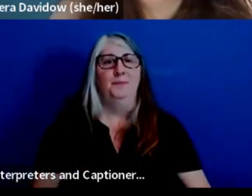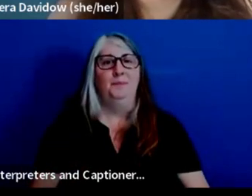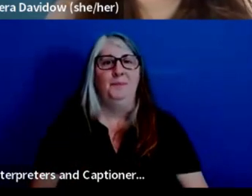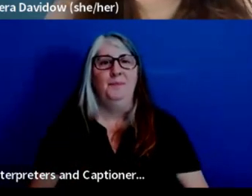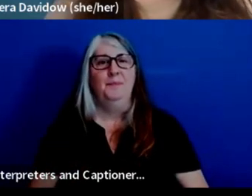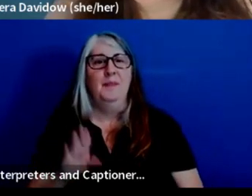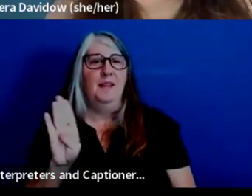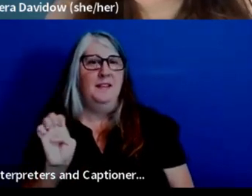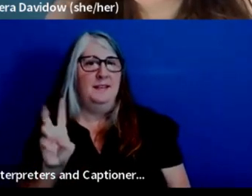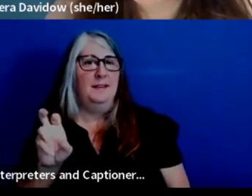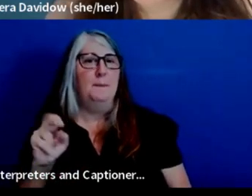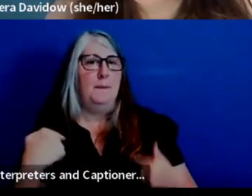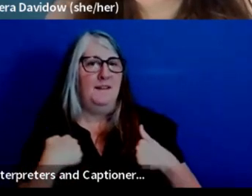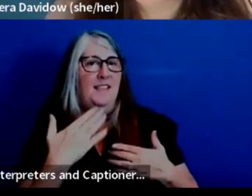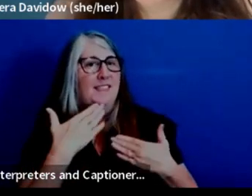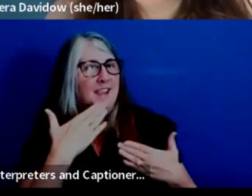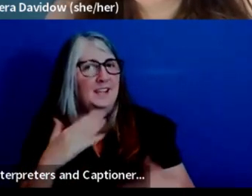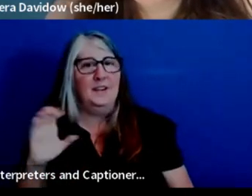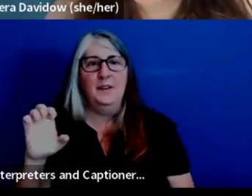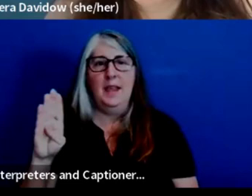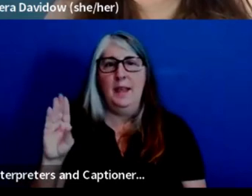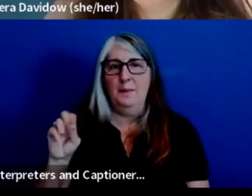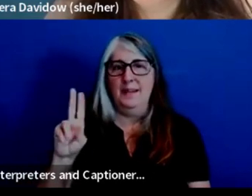Bevan, thank you. Ebony.